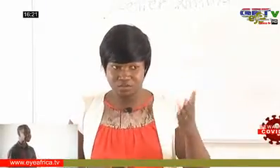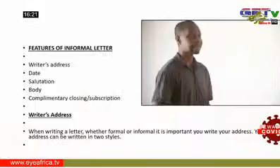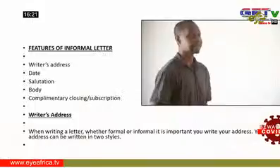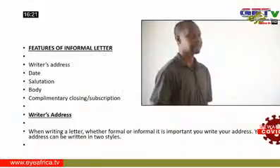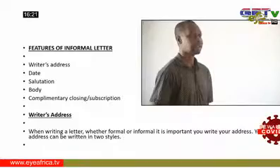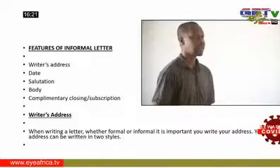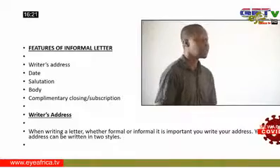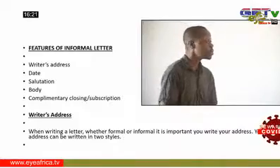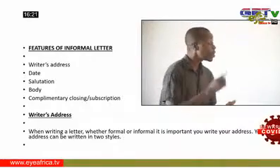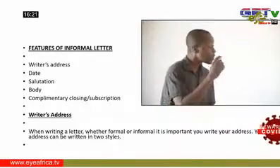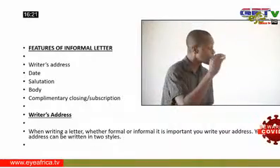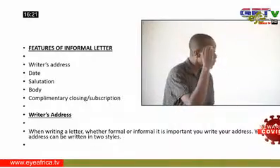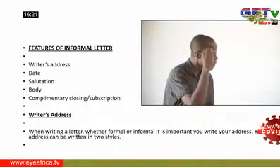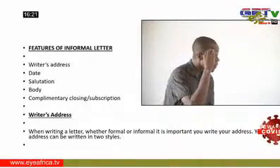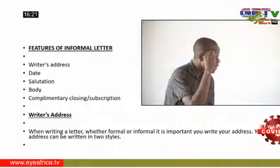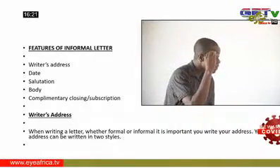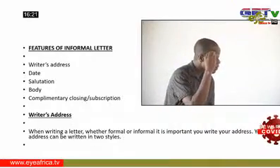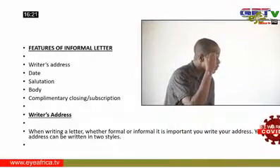Just to remind you,